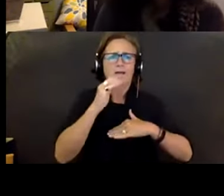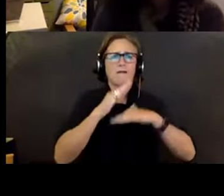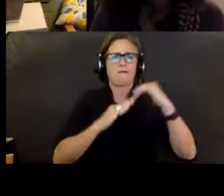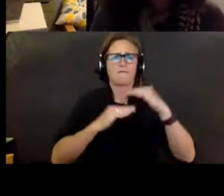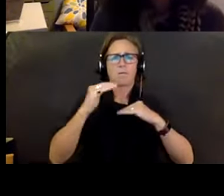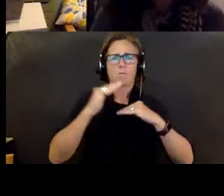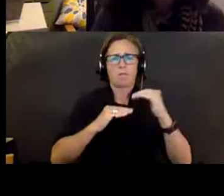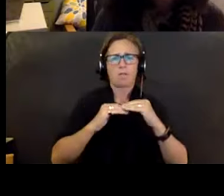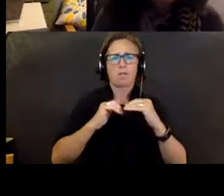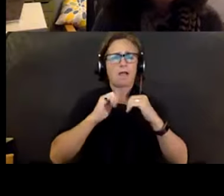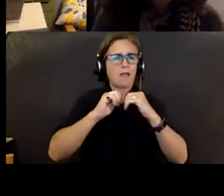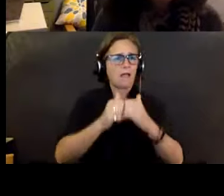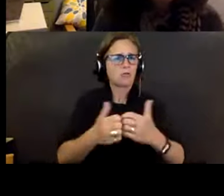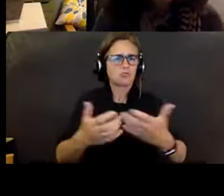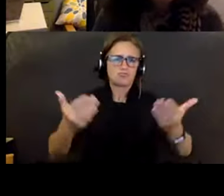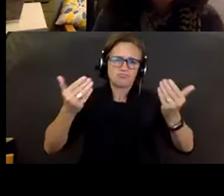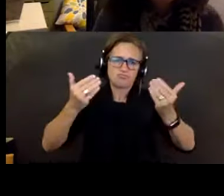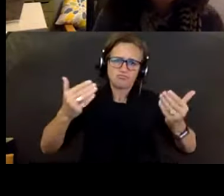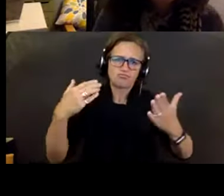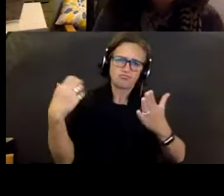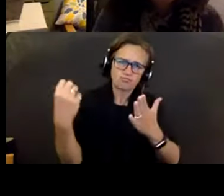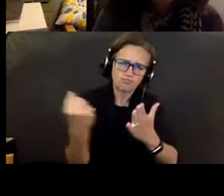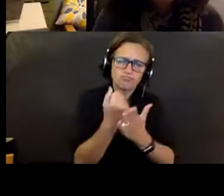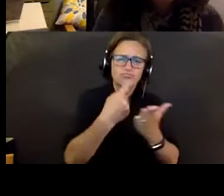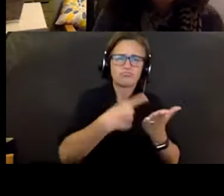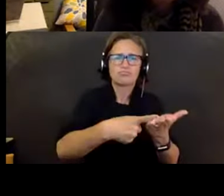other educator on the panel,